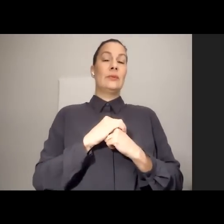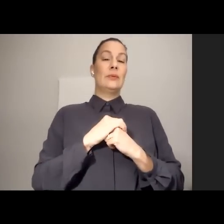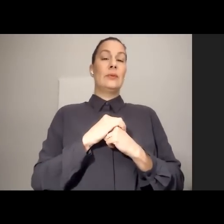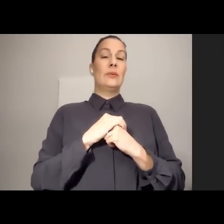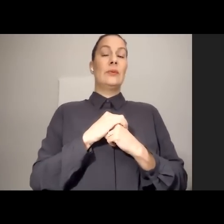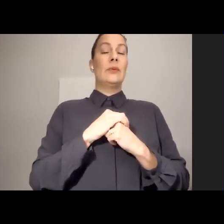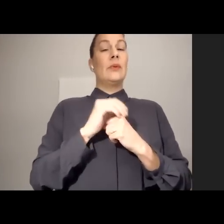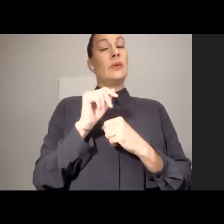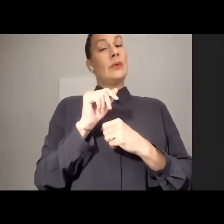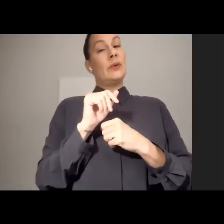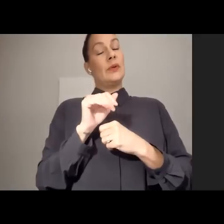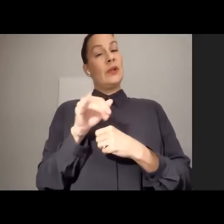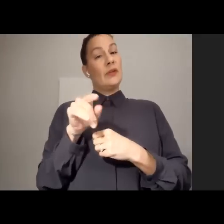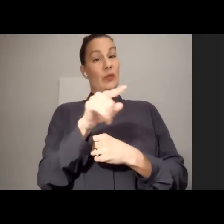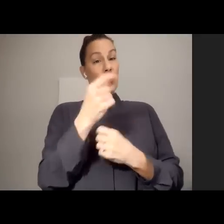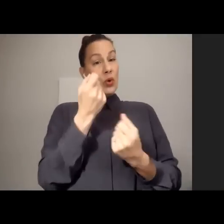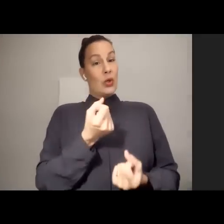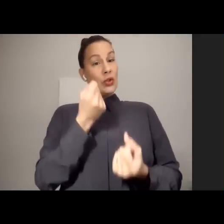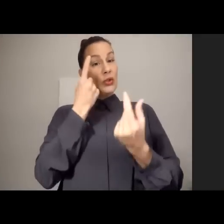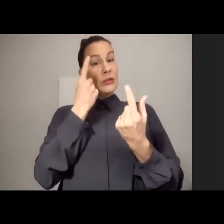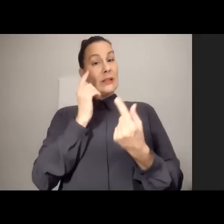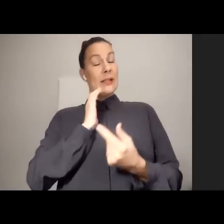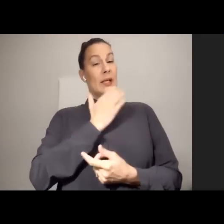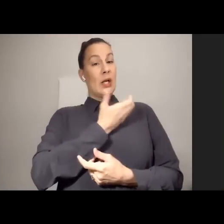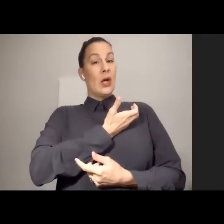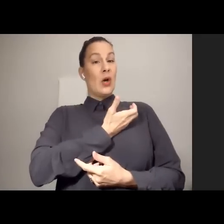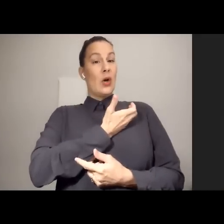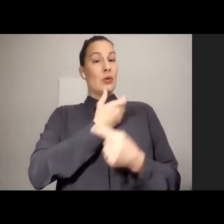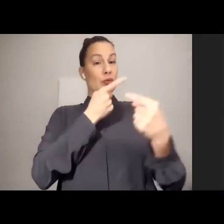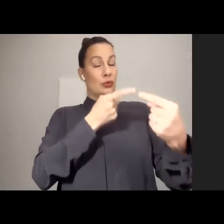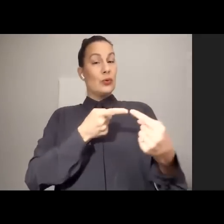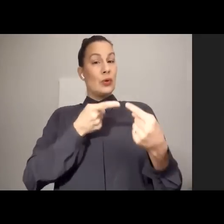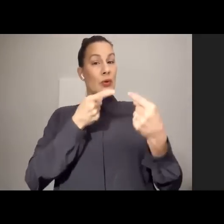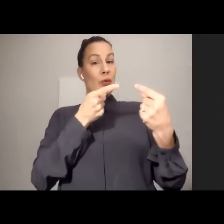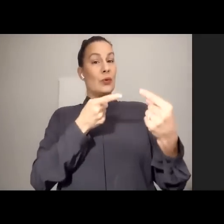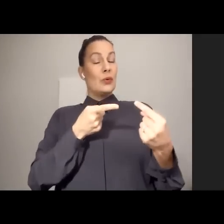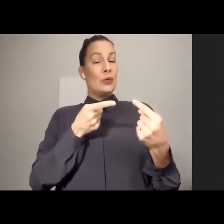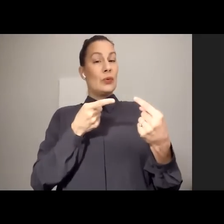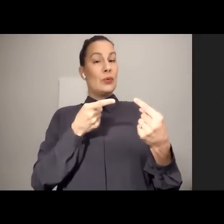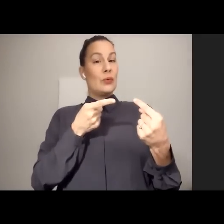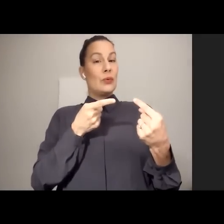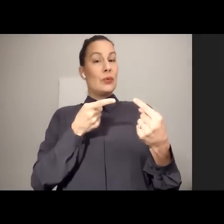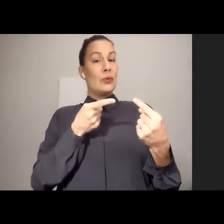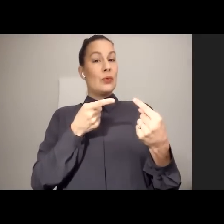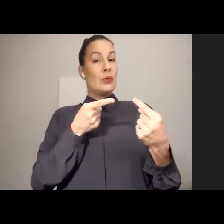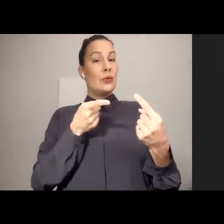you understand our struggles out here, which you probably don't,